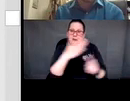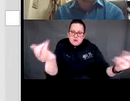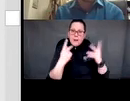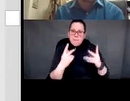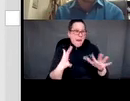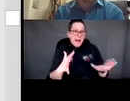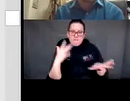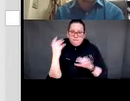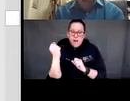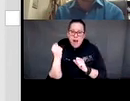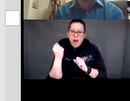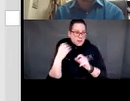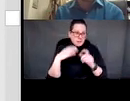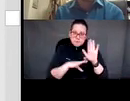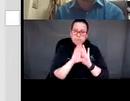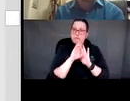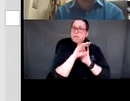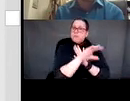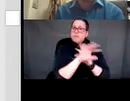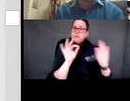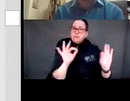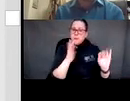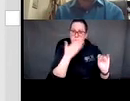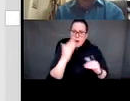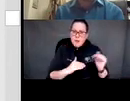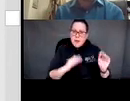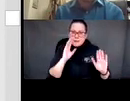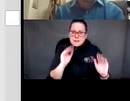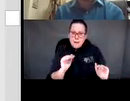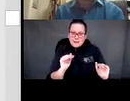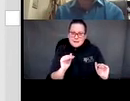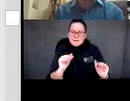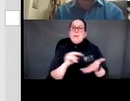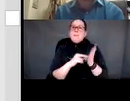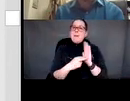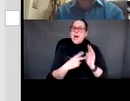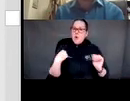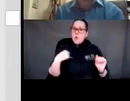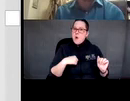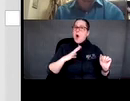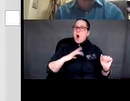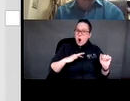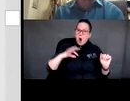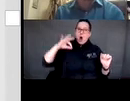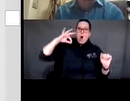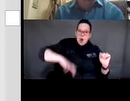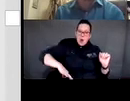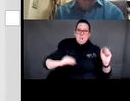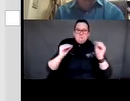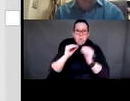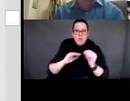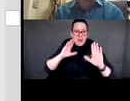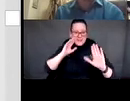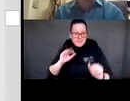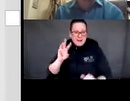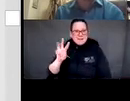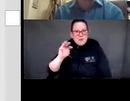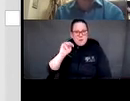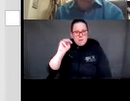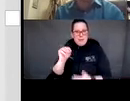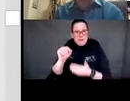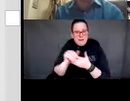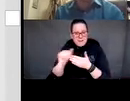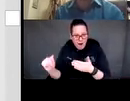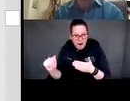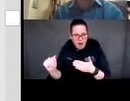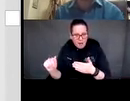really, again, did better than we thought we'd be. It led us to having a favorable operating margin of about $64 million, excluding